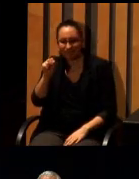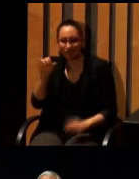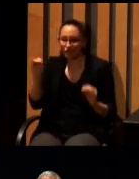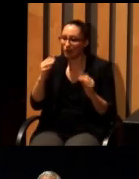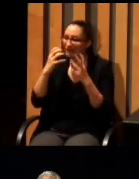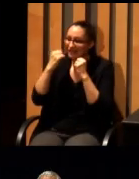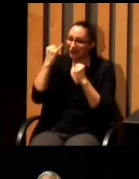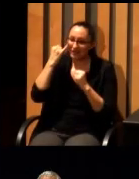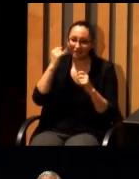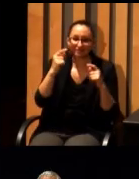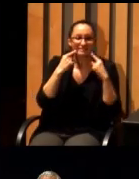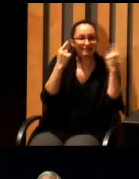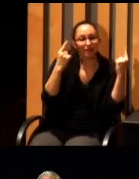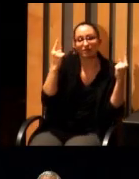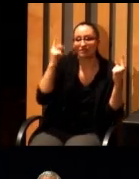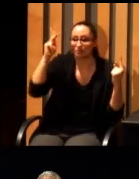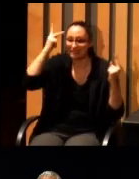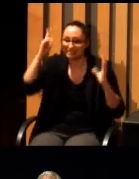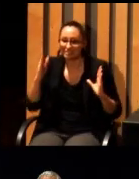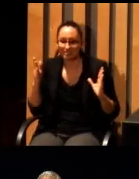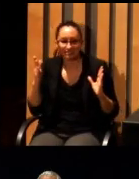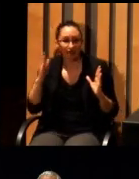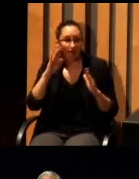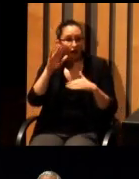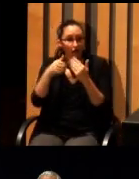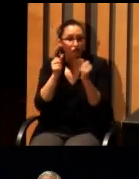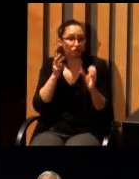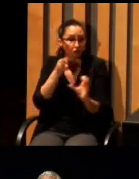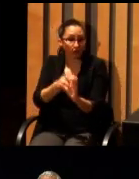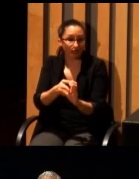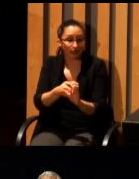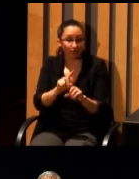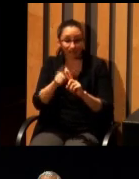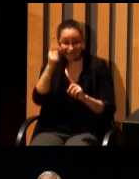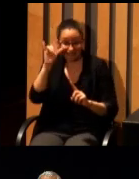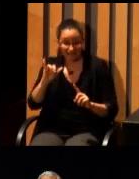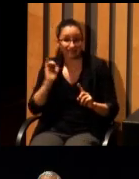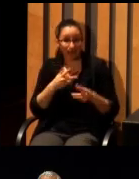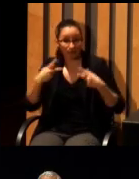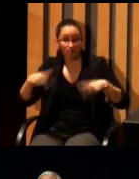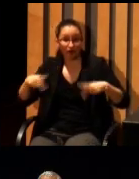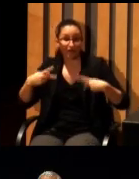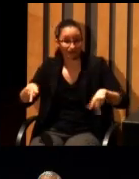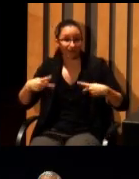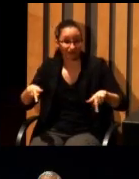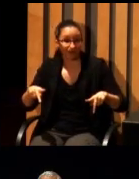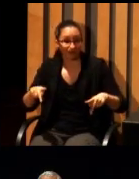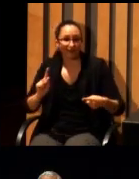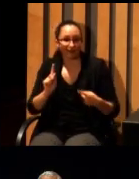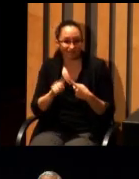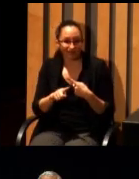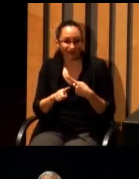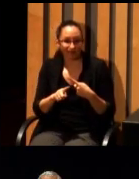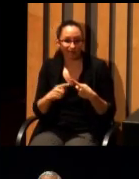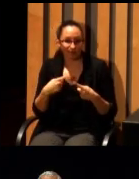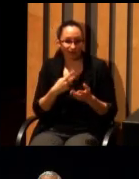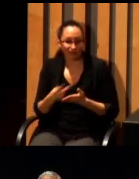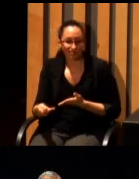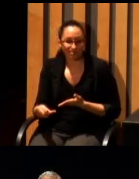politicians there, too. They were welcome to join the party, but it was our party until it stopped being a party. This